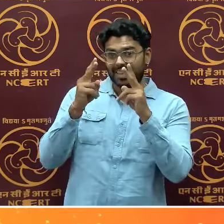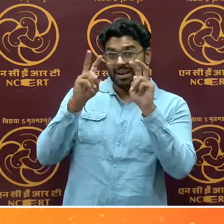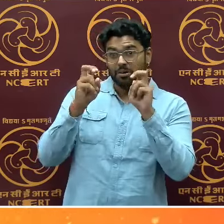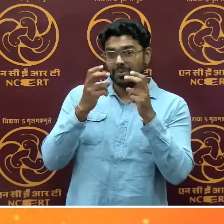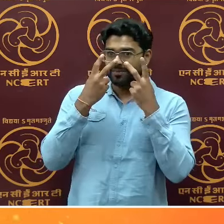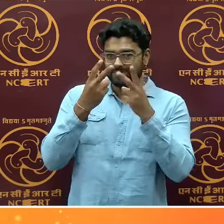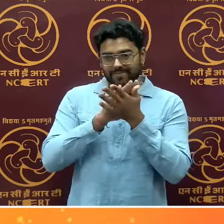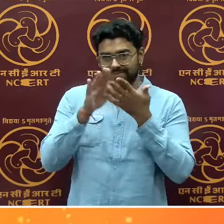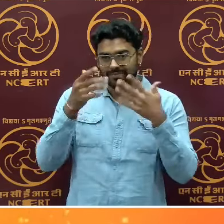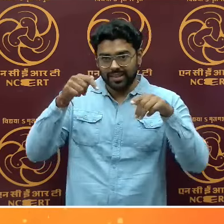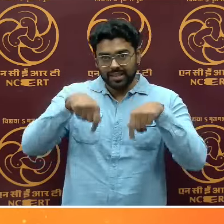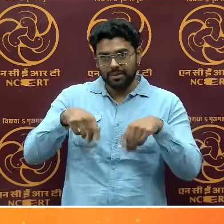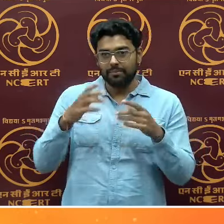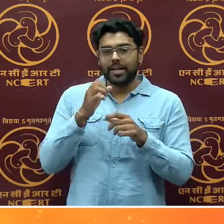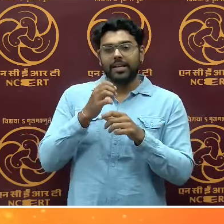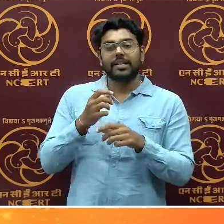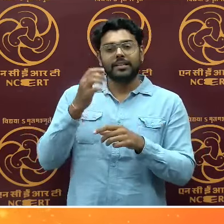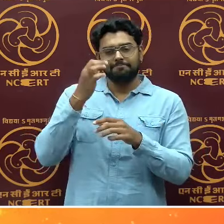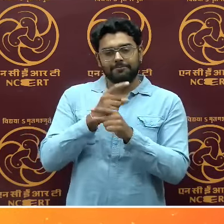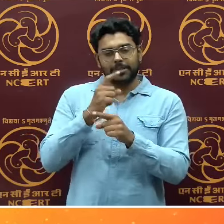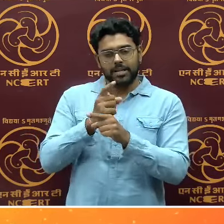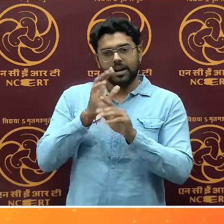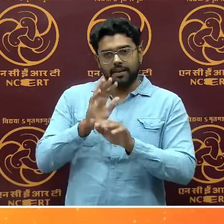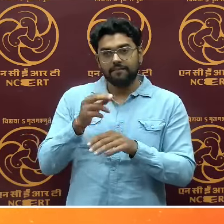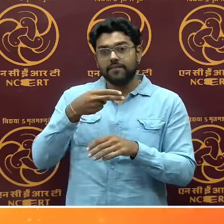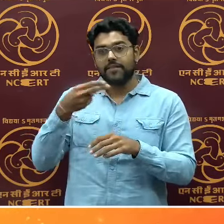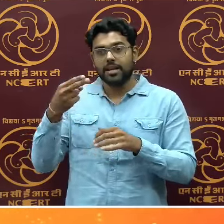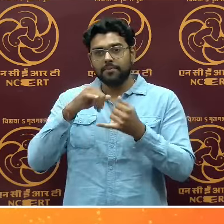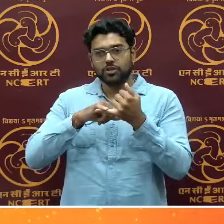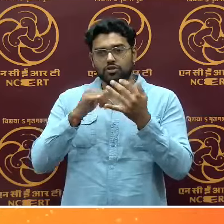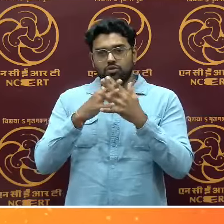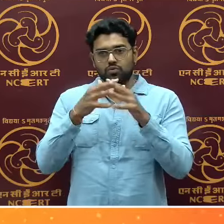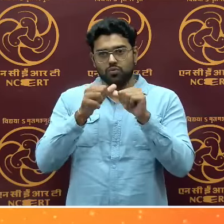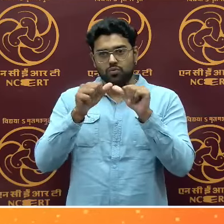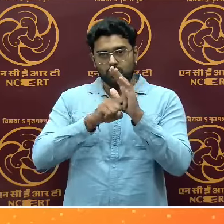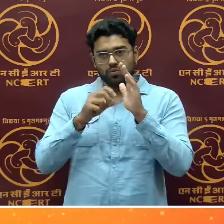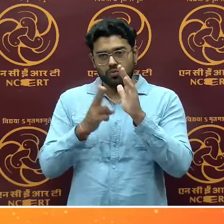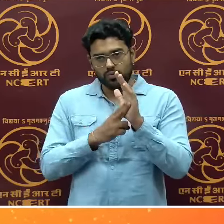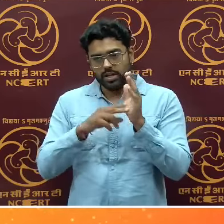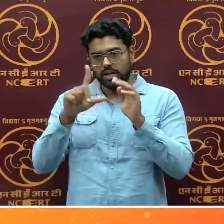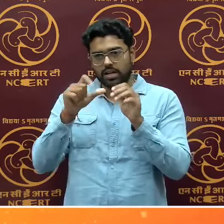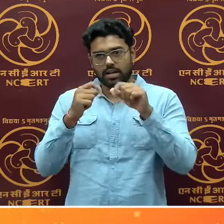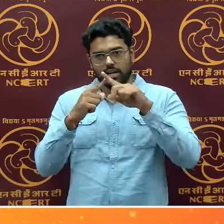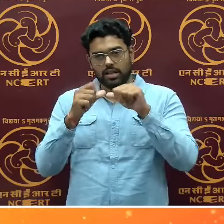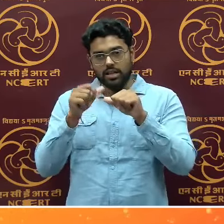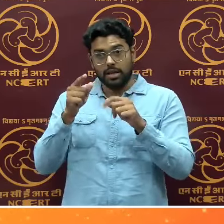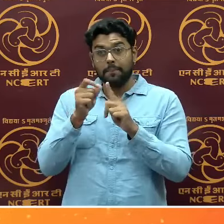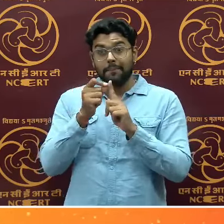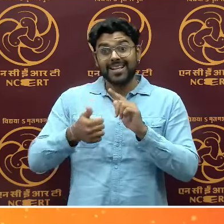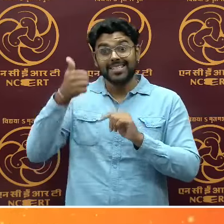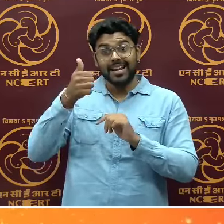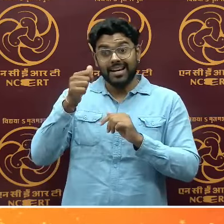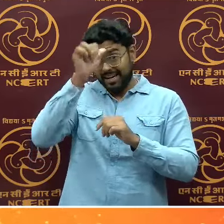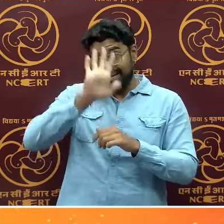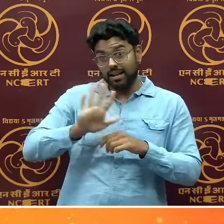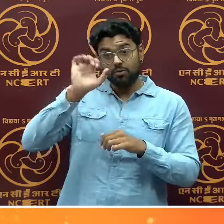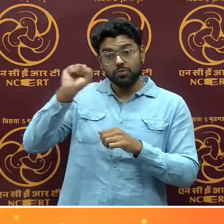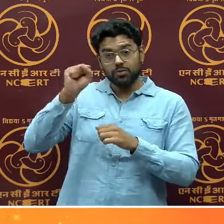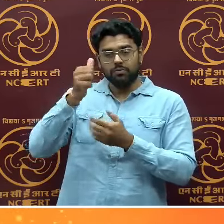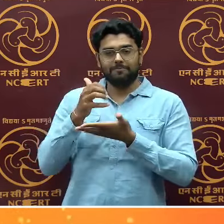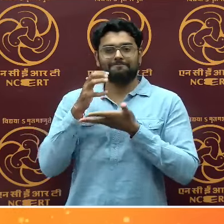in the studio as an expert Mrs. Swarn Sharma, who is a President Awardee teacher from Mother Mary School,